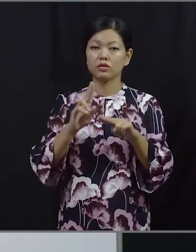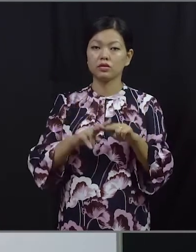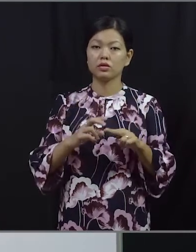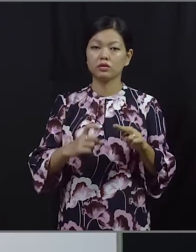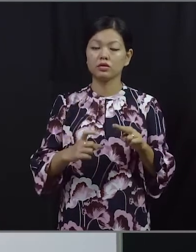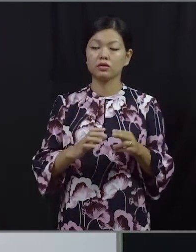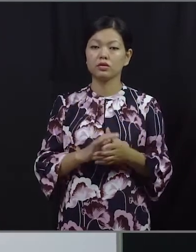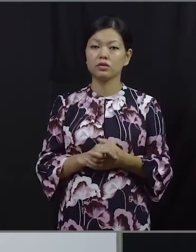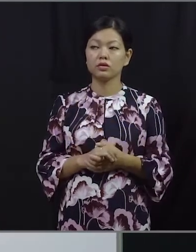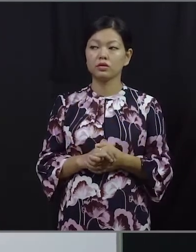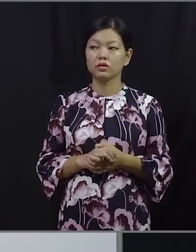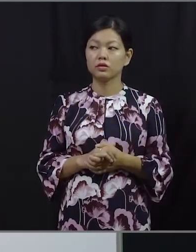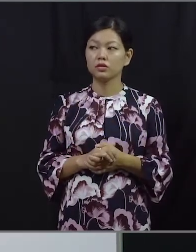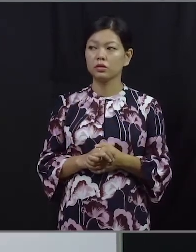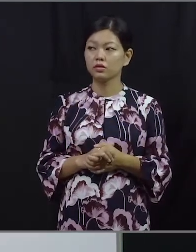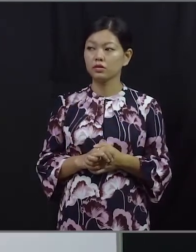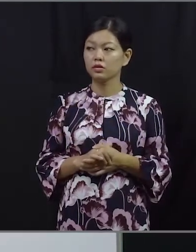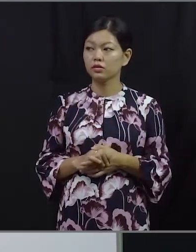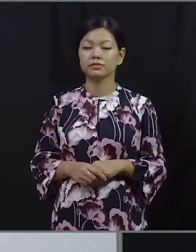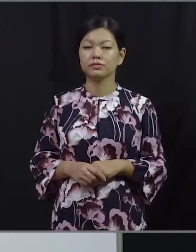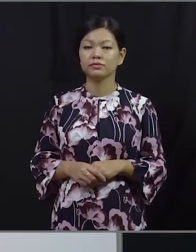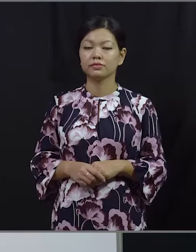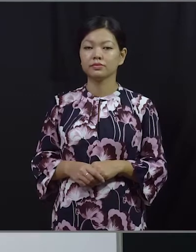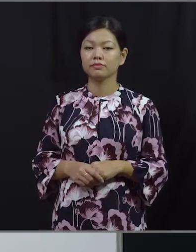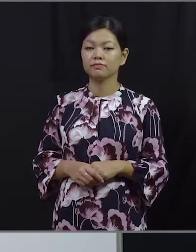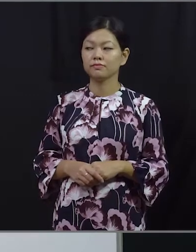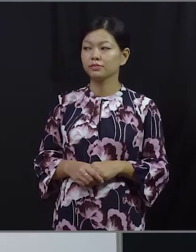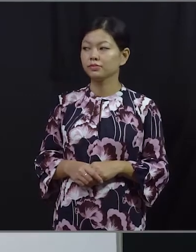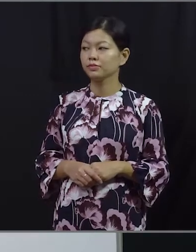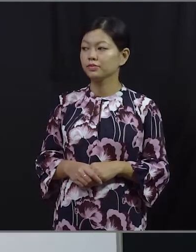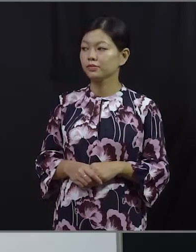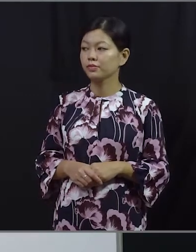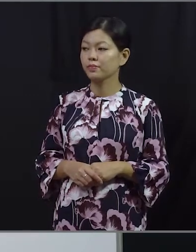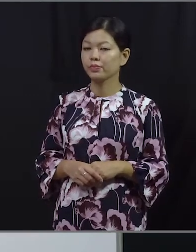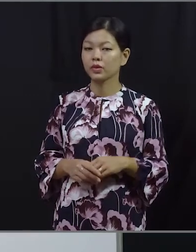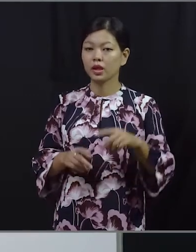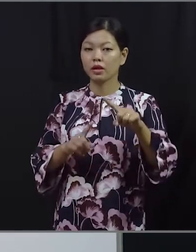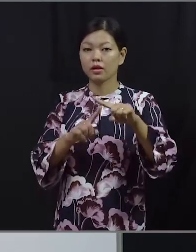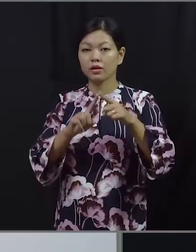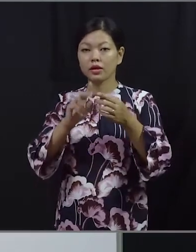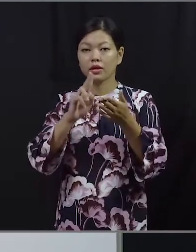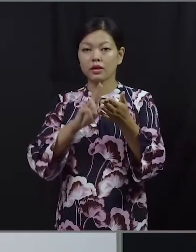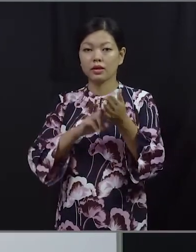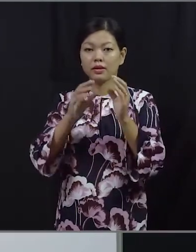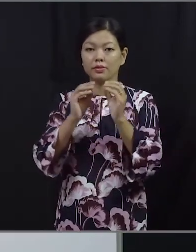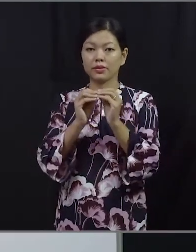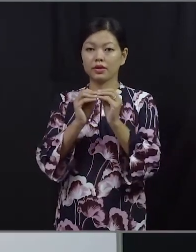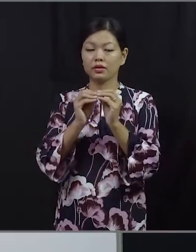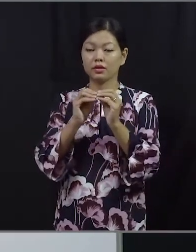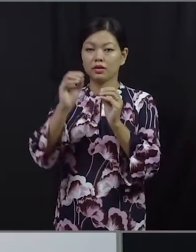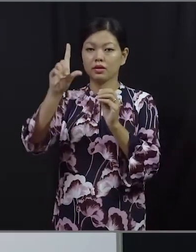FC. Okay, so so for 10 beta, right, we will consider the